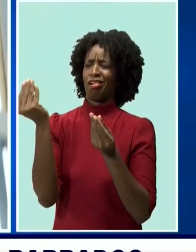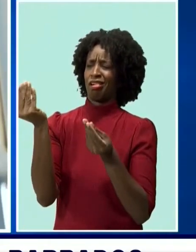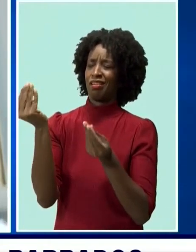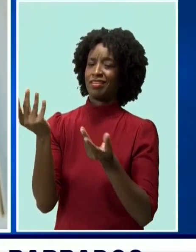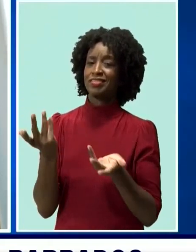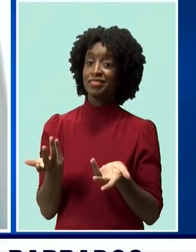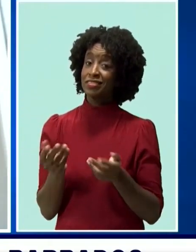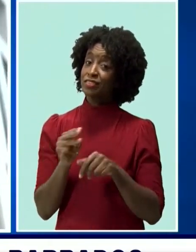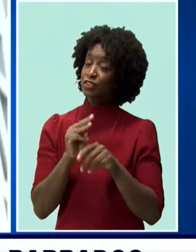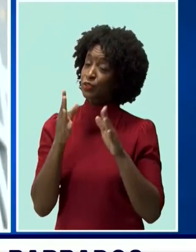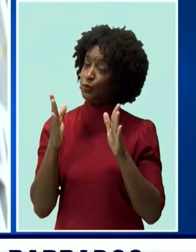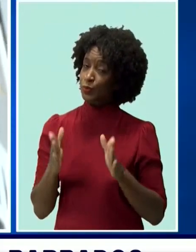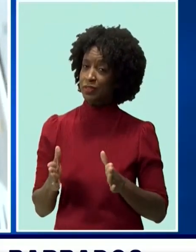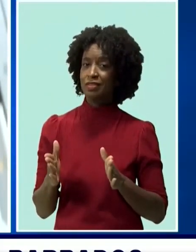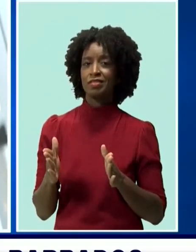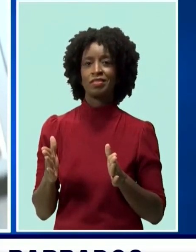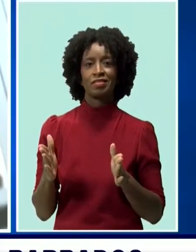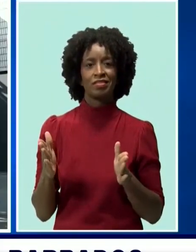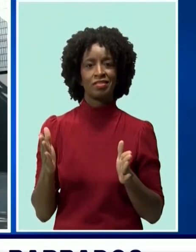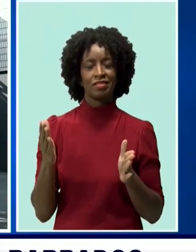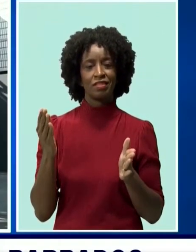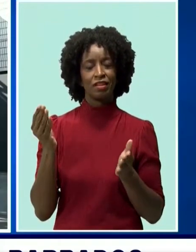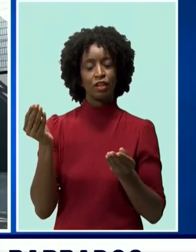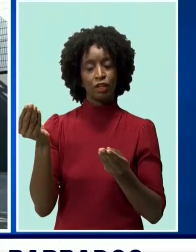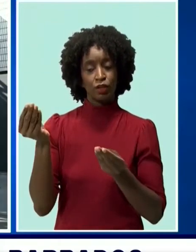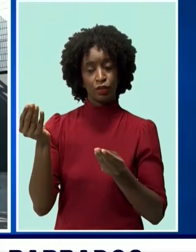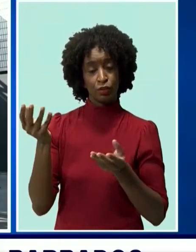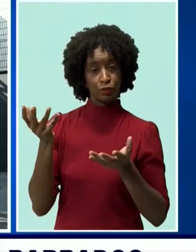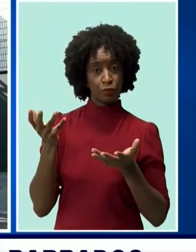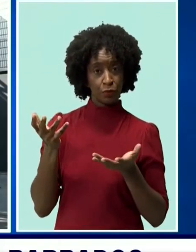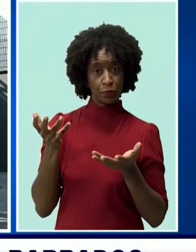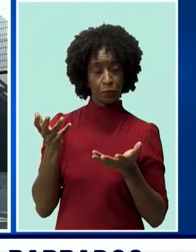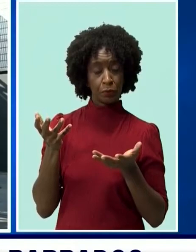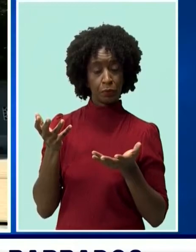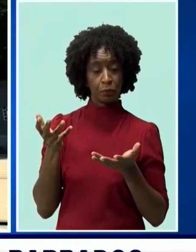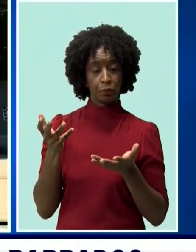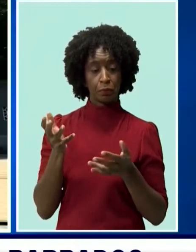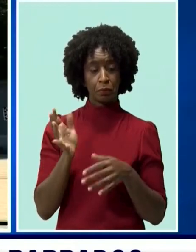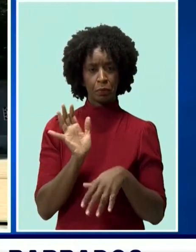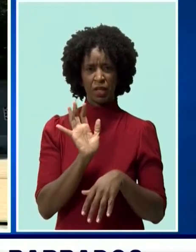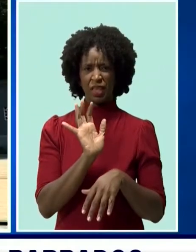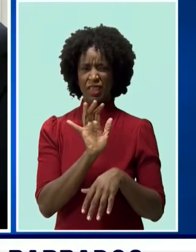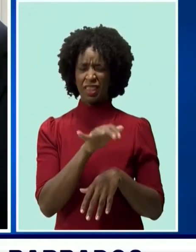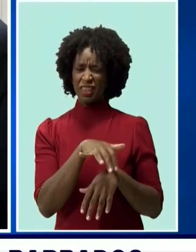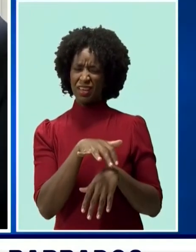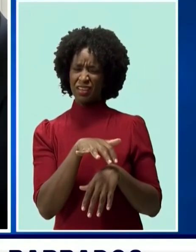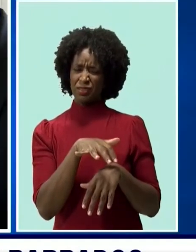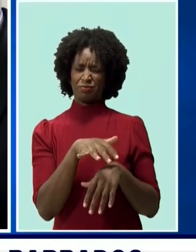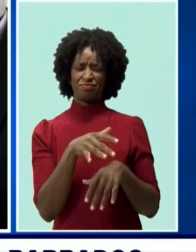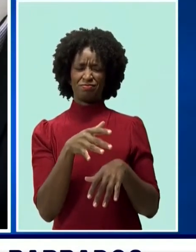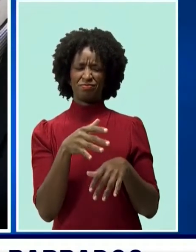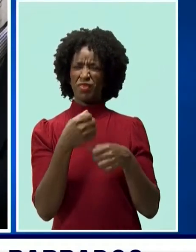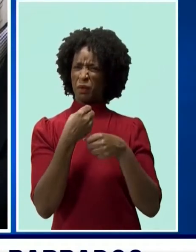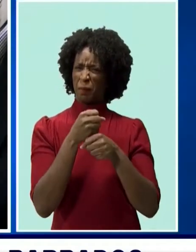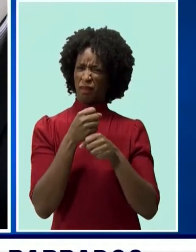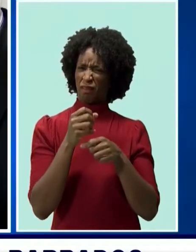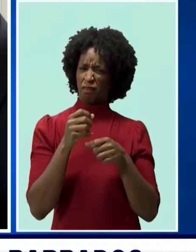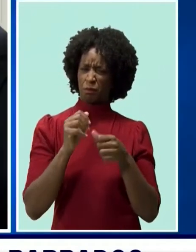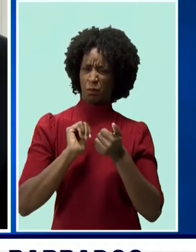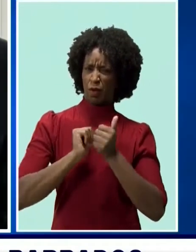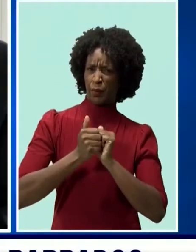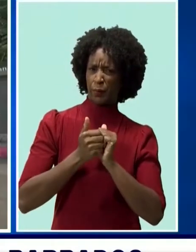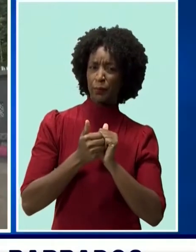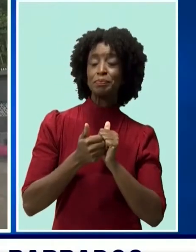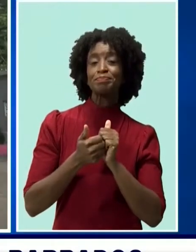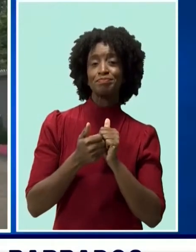minister says they've been advised by engineers in the ministry there's no risk of corrosion. These houses are good and sound,